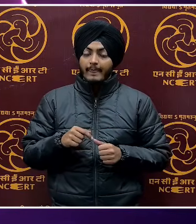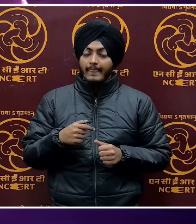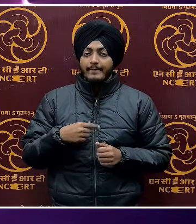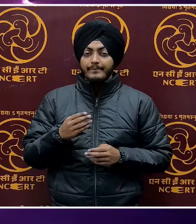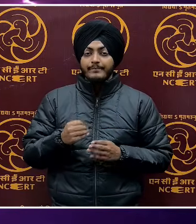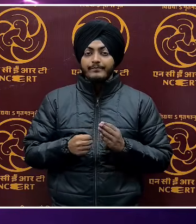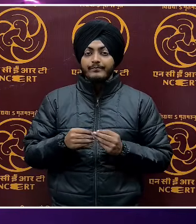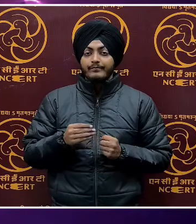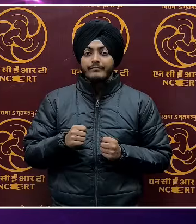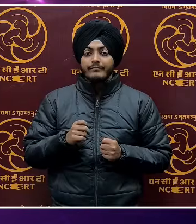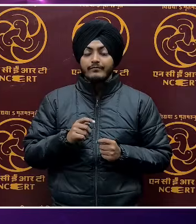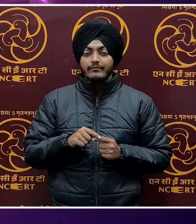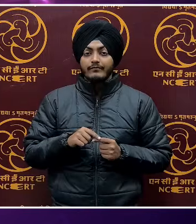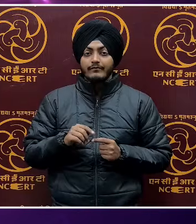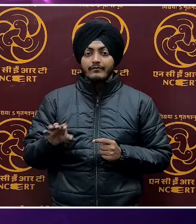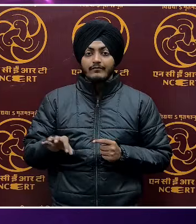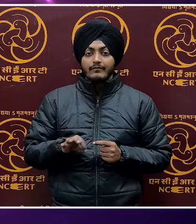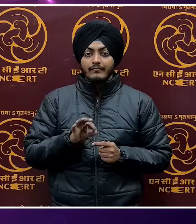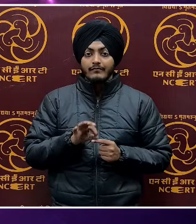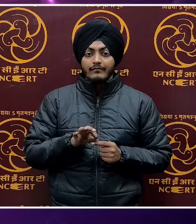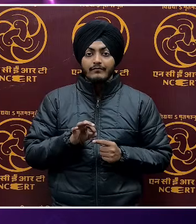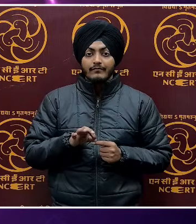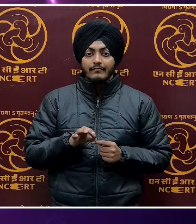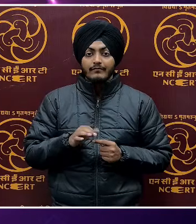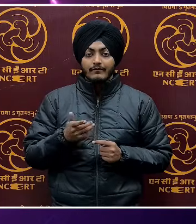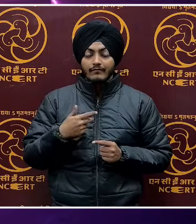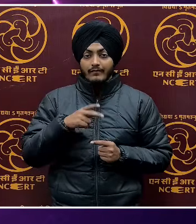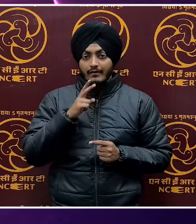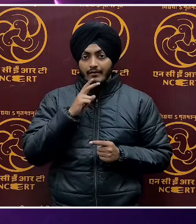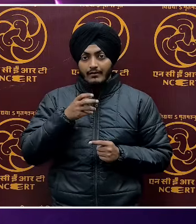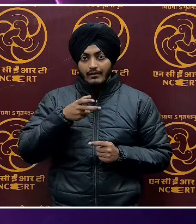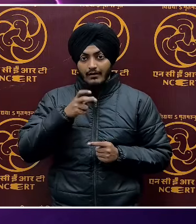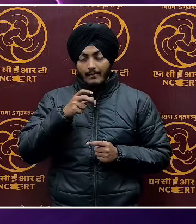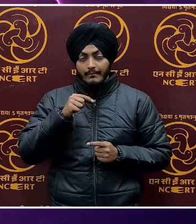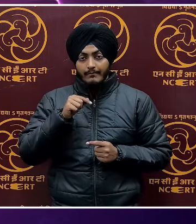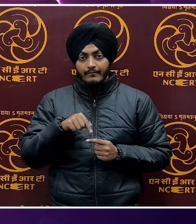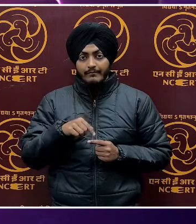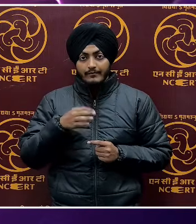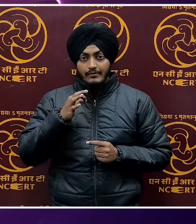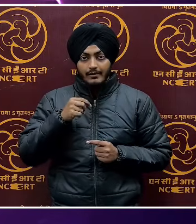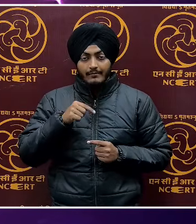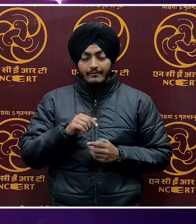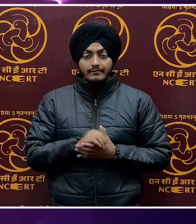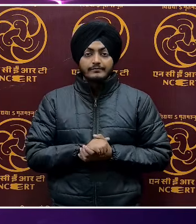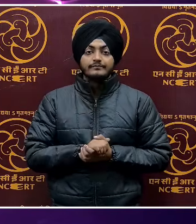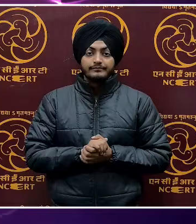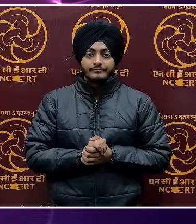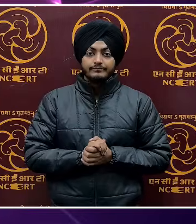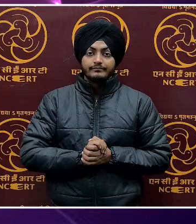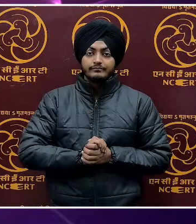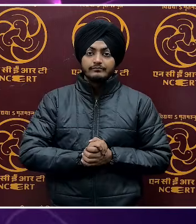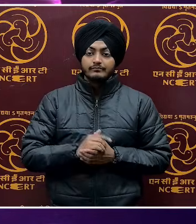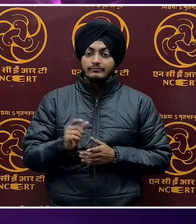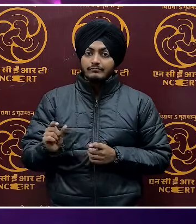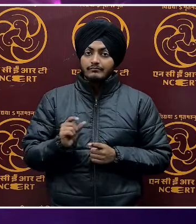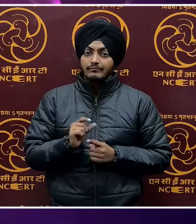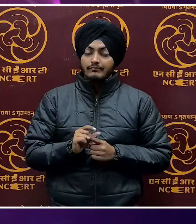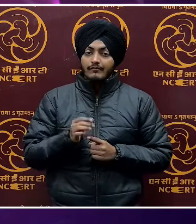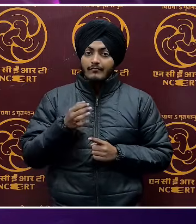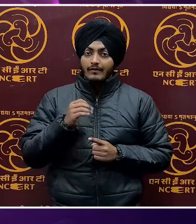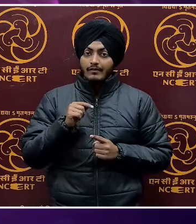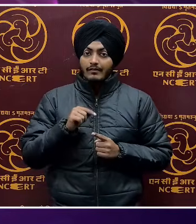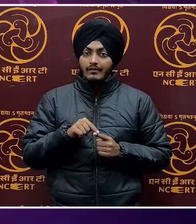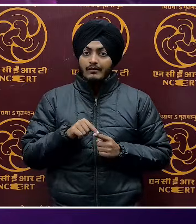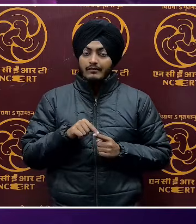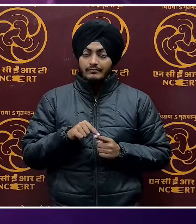I take the milk out of these in a cup. So a cup of milk. Yes, absolutely. So this option, the cup, a cup